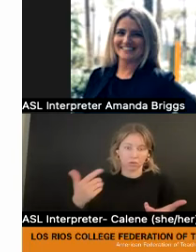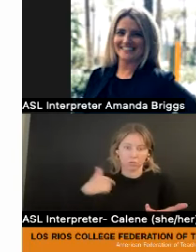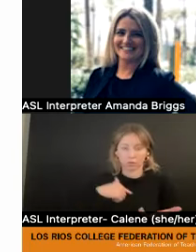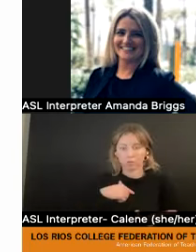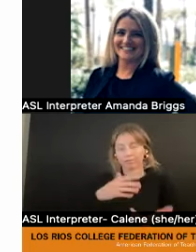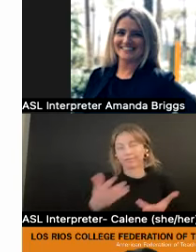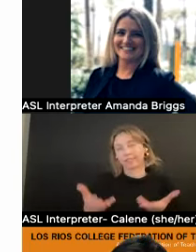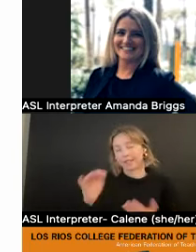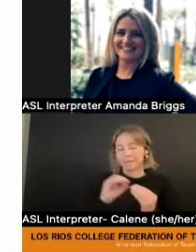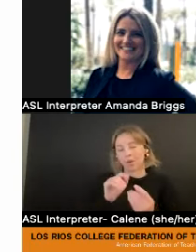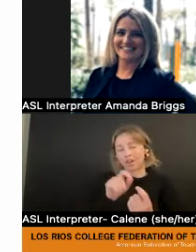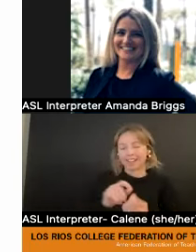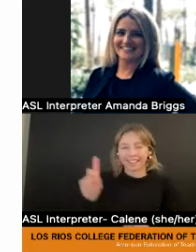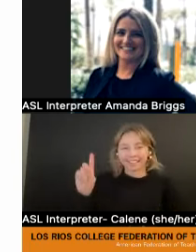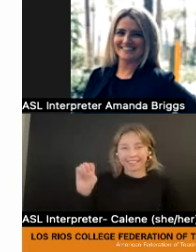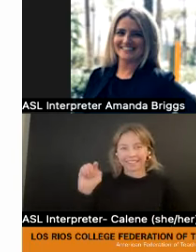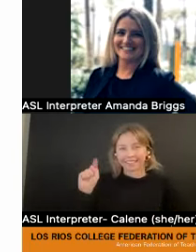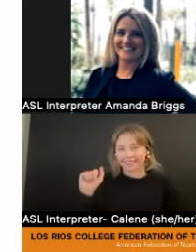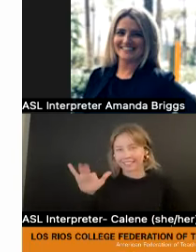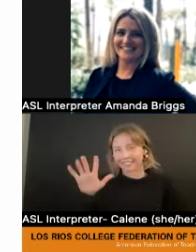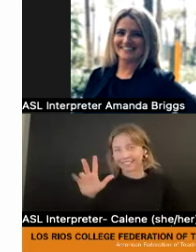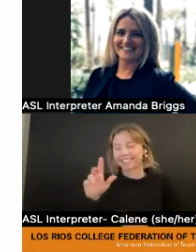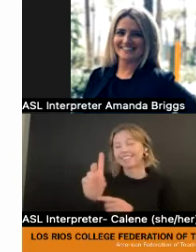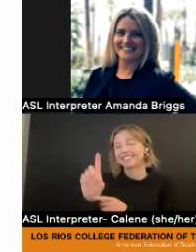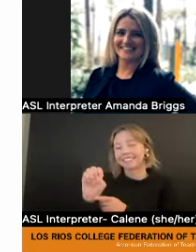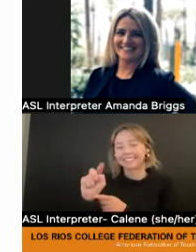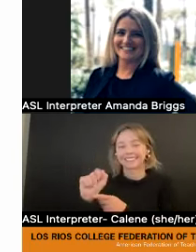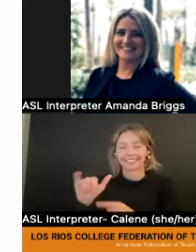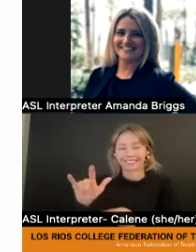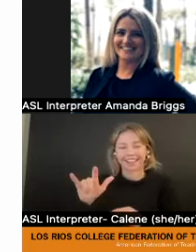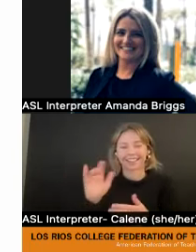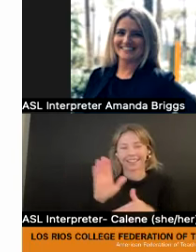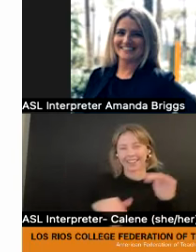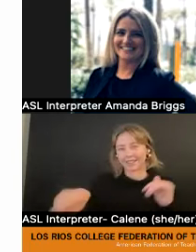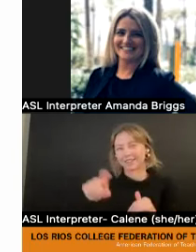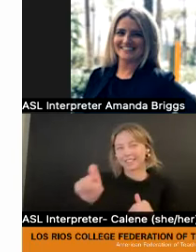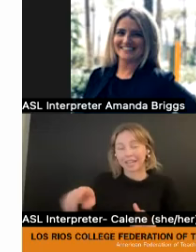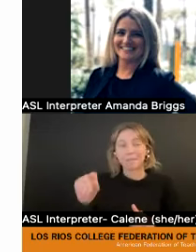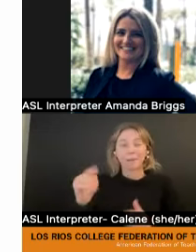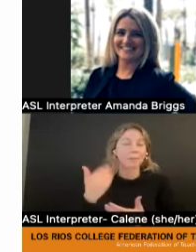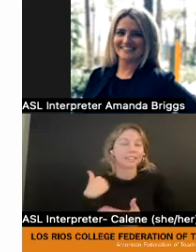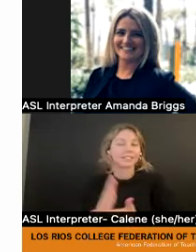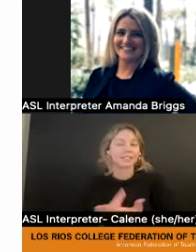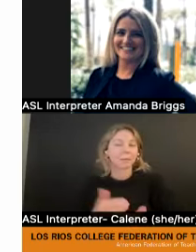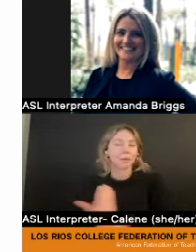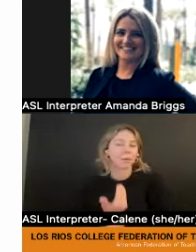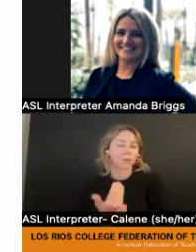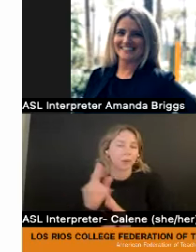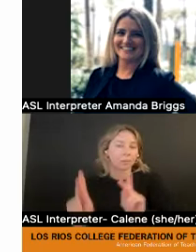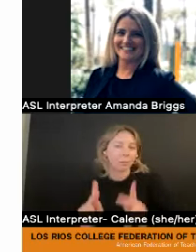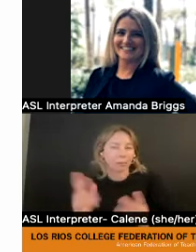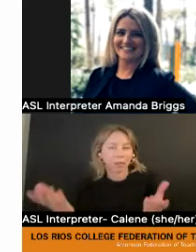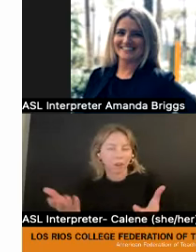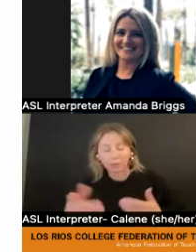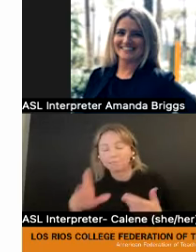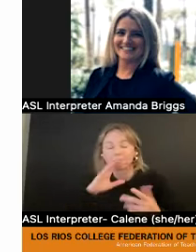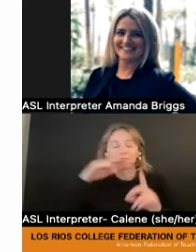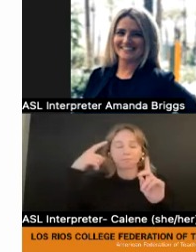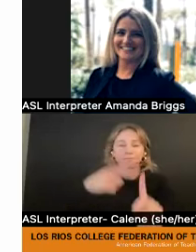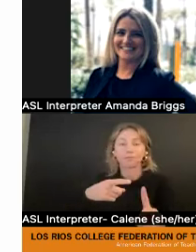this is more detail than anyone needs, but I presume that there are folks here who are kind of new to this. So the concept is that even though we